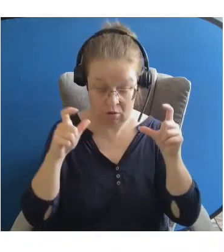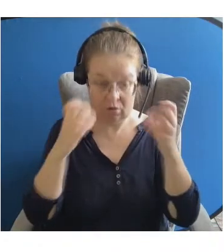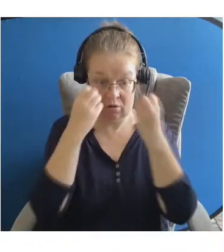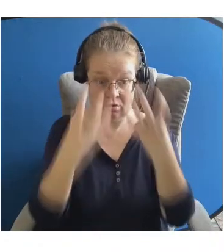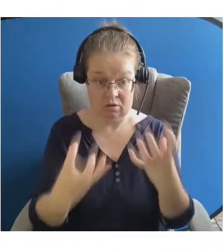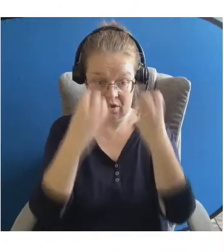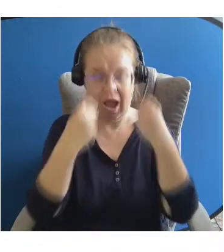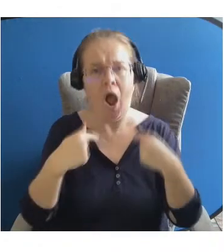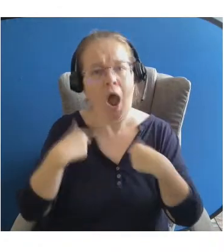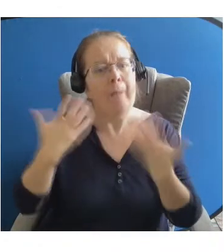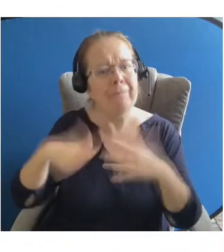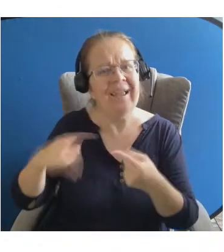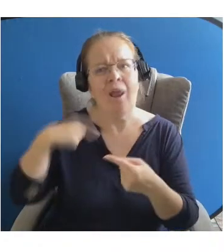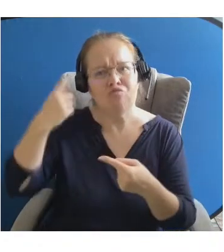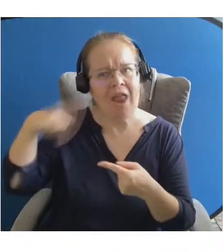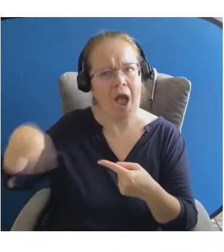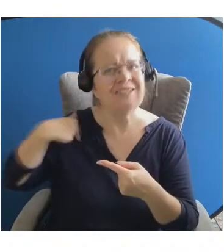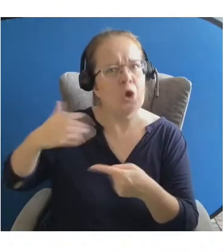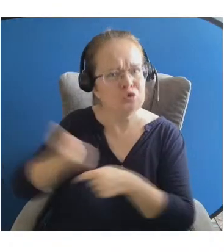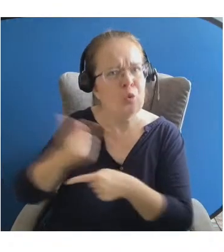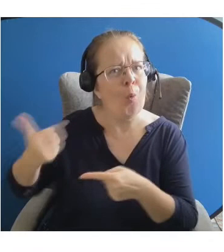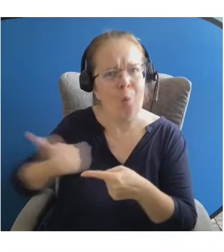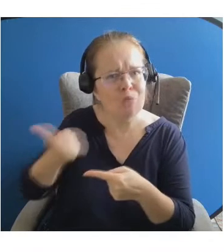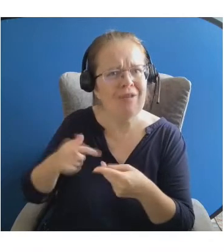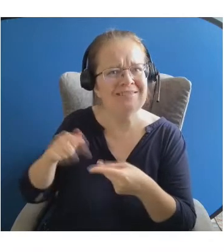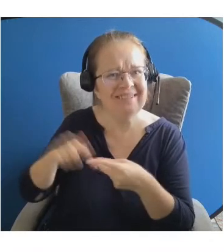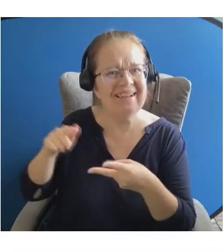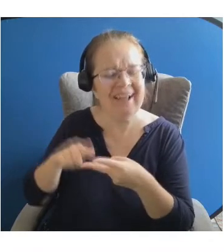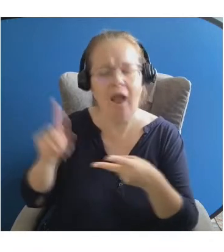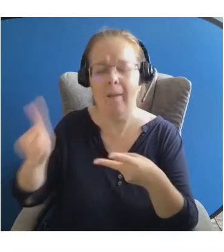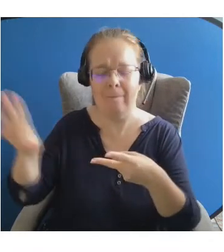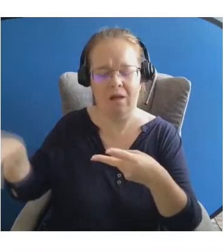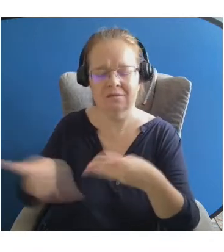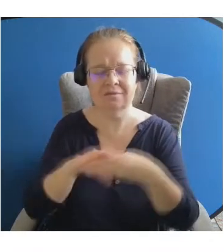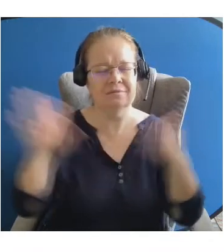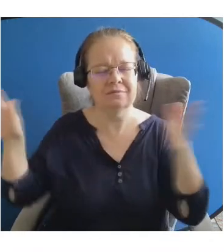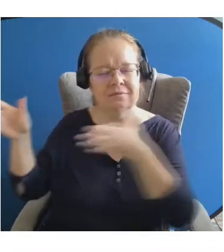doing actually, but bringing it all into focus.